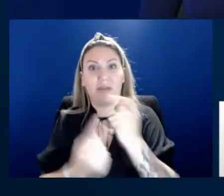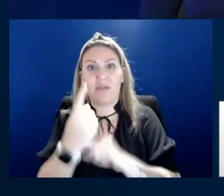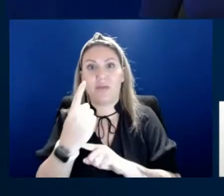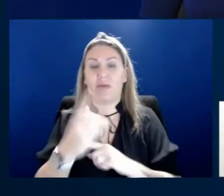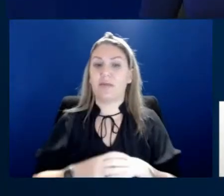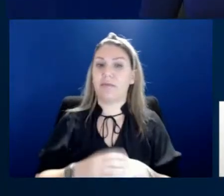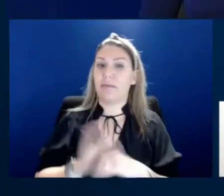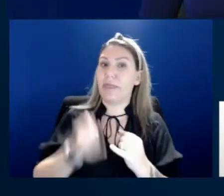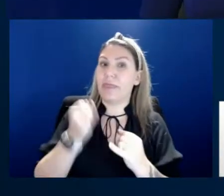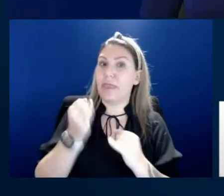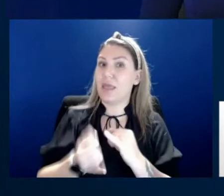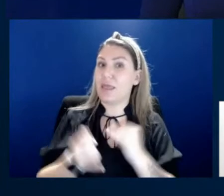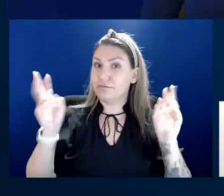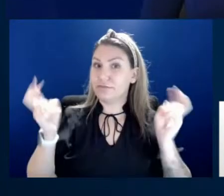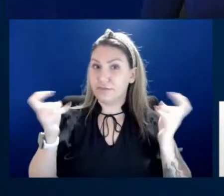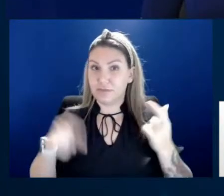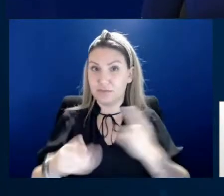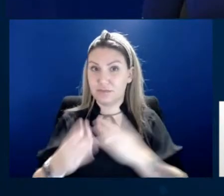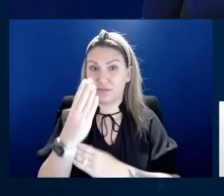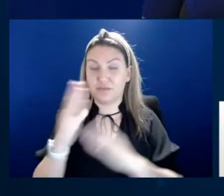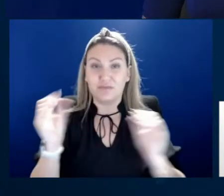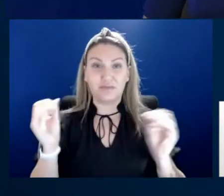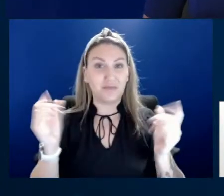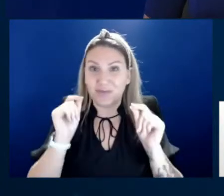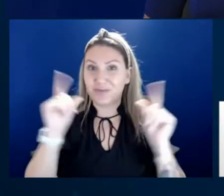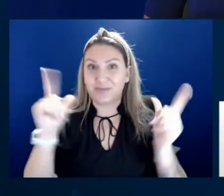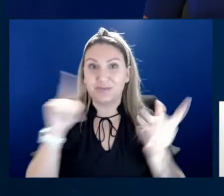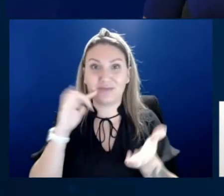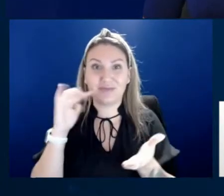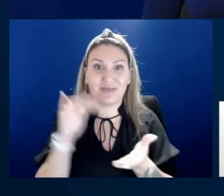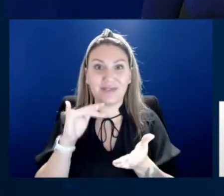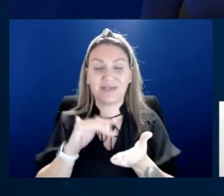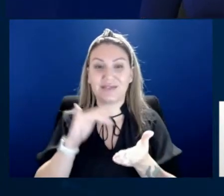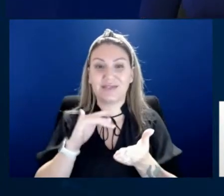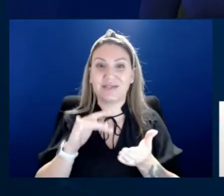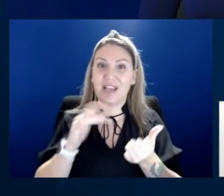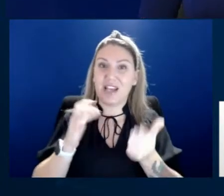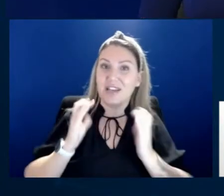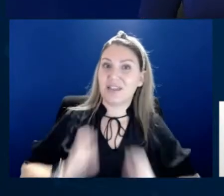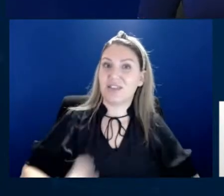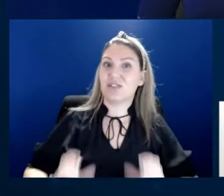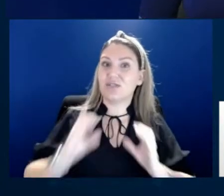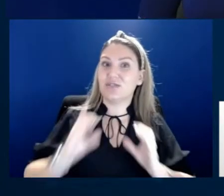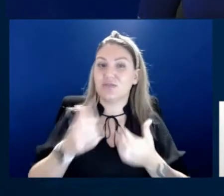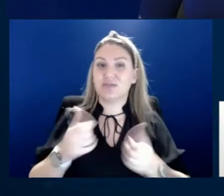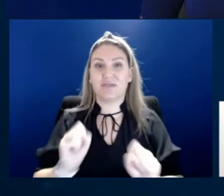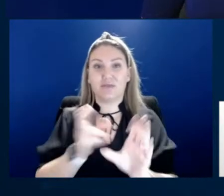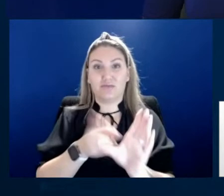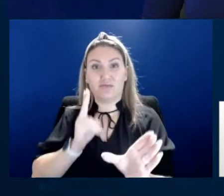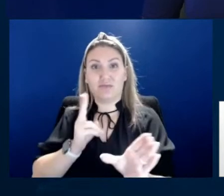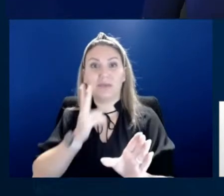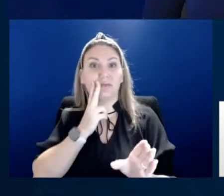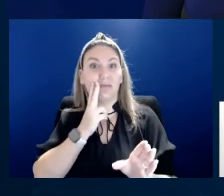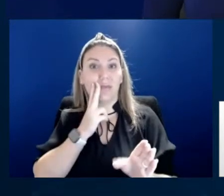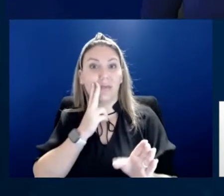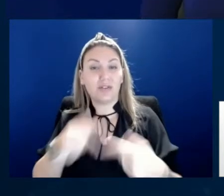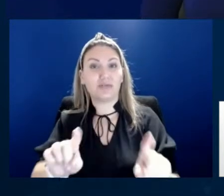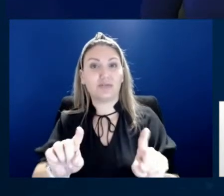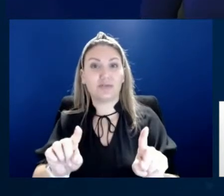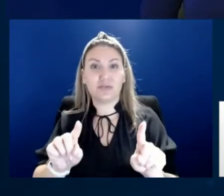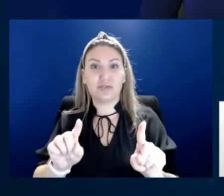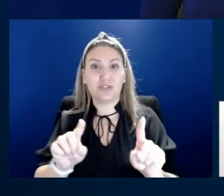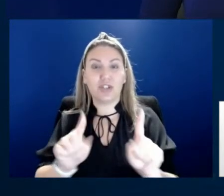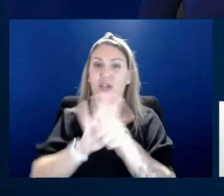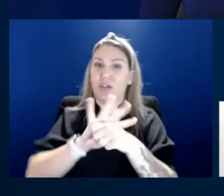that we have this morning is no surprise. The study finds that consumers' efforts to quit smoking during the pandemic